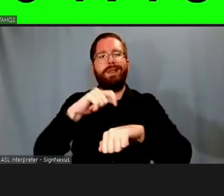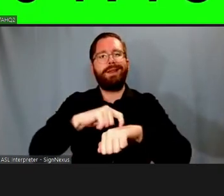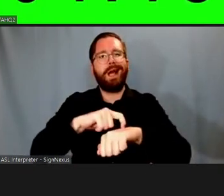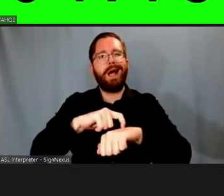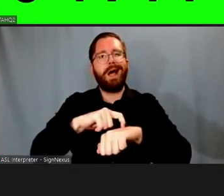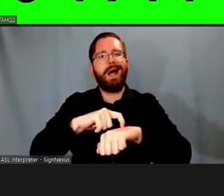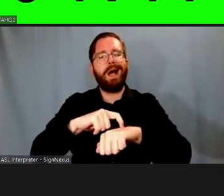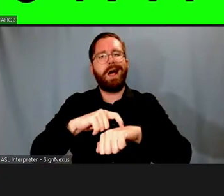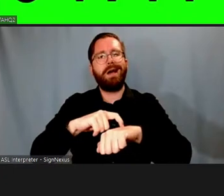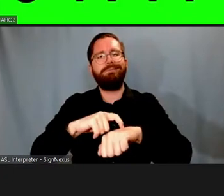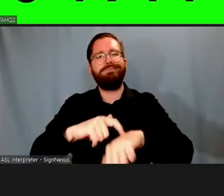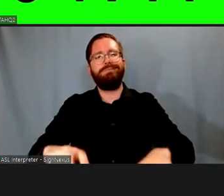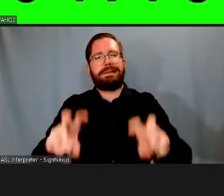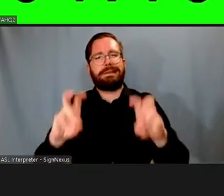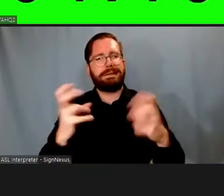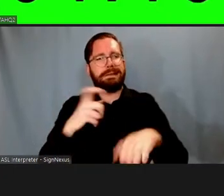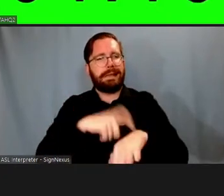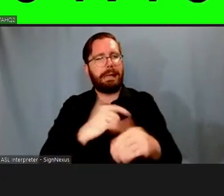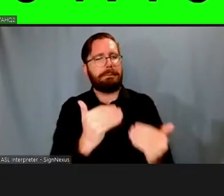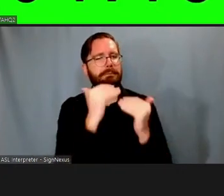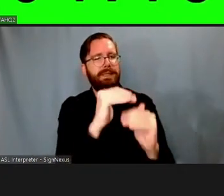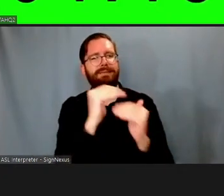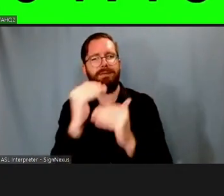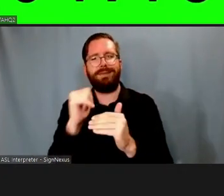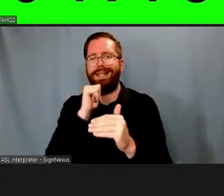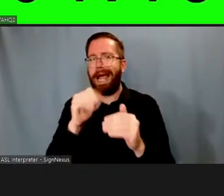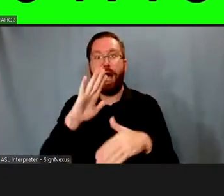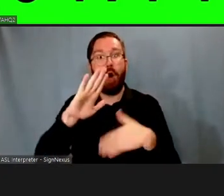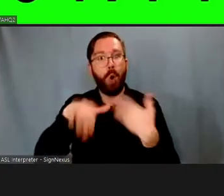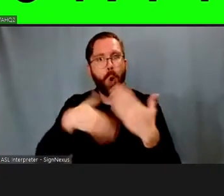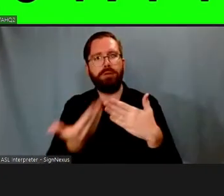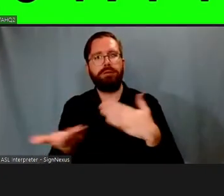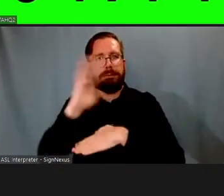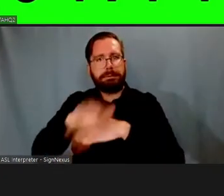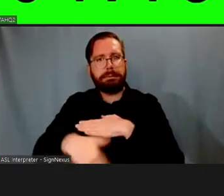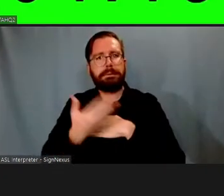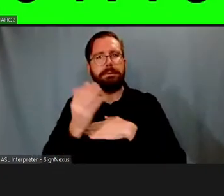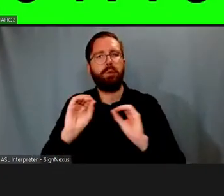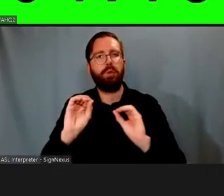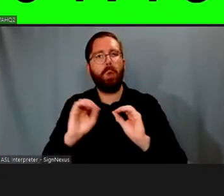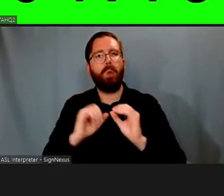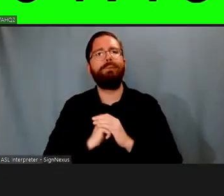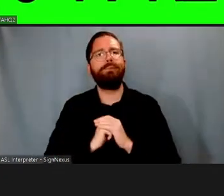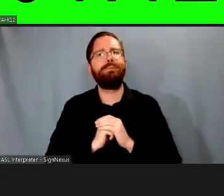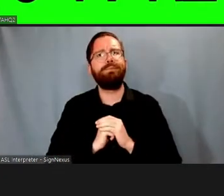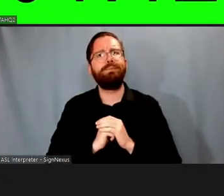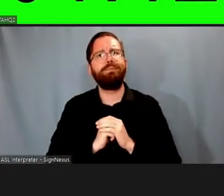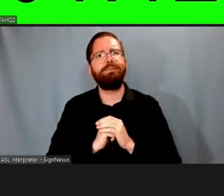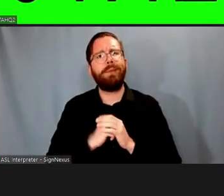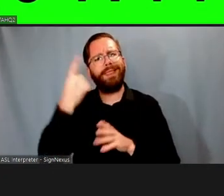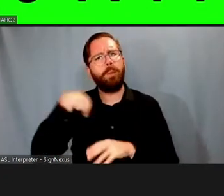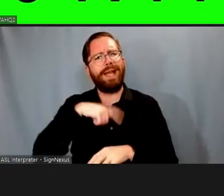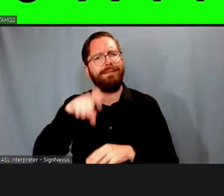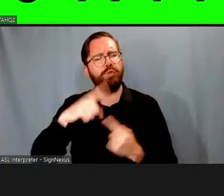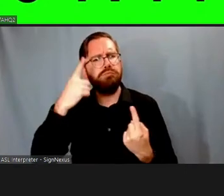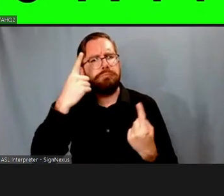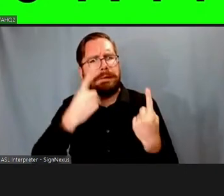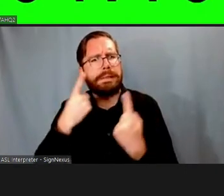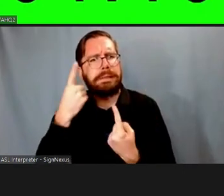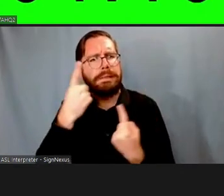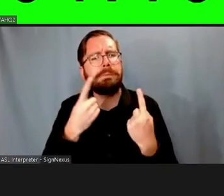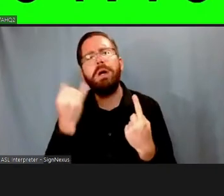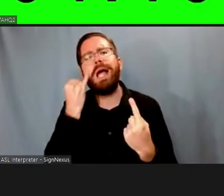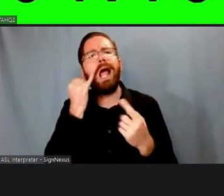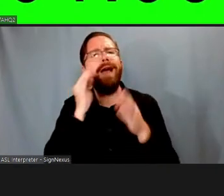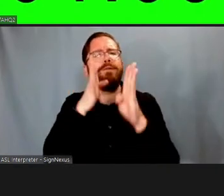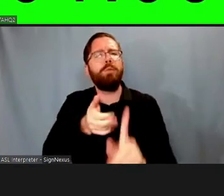charged i think that these things need to be considered for all residents to say somebody that lives below 60th